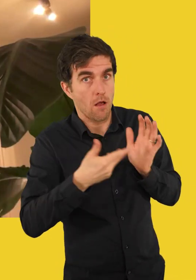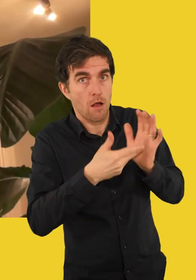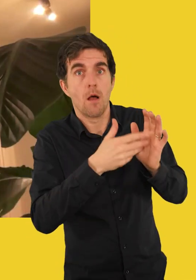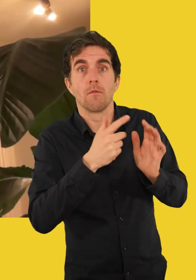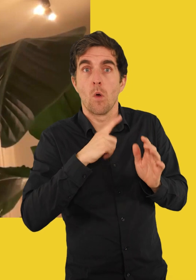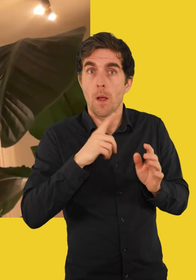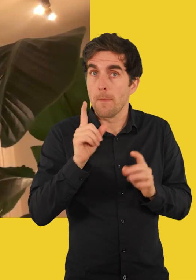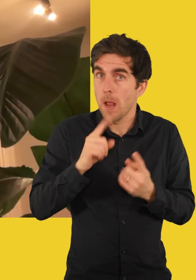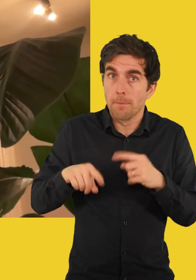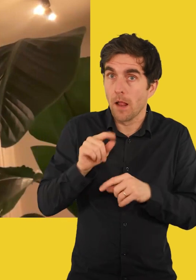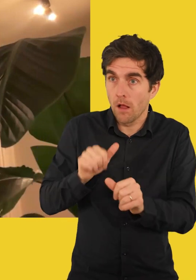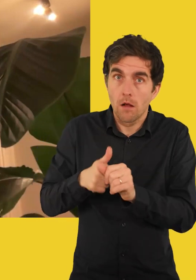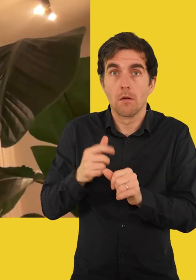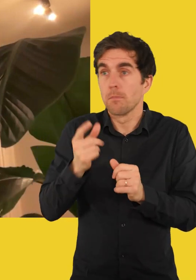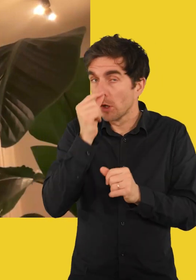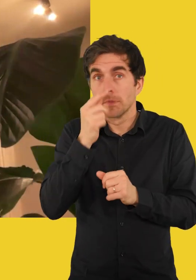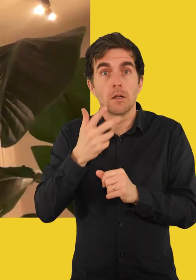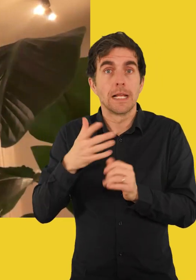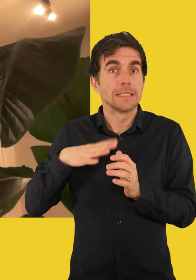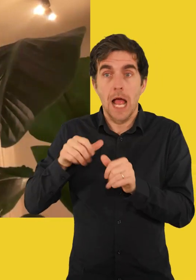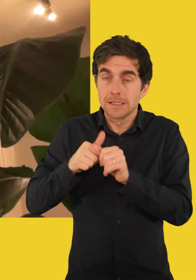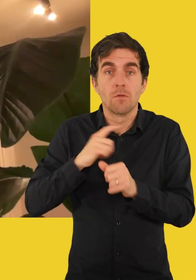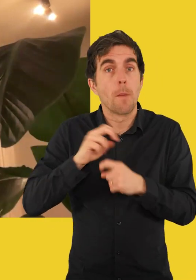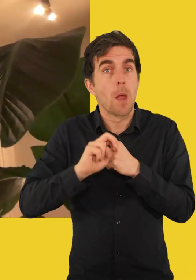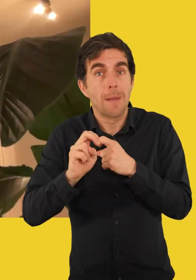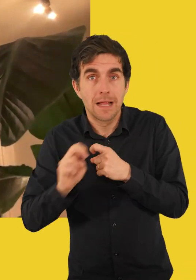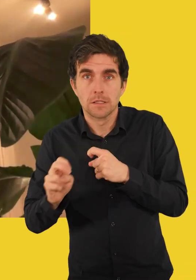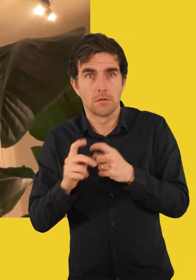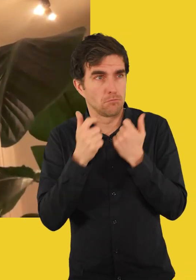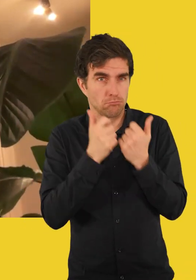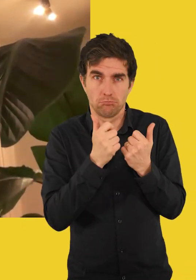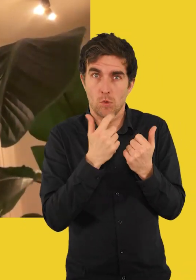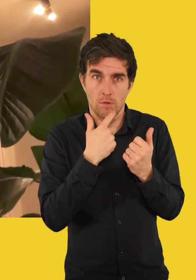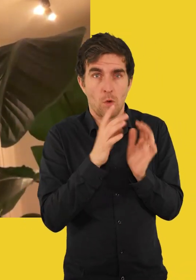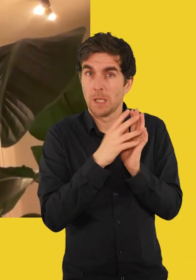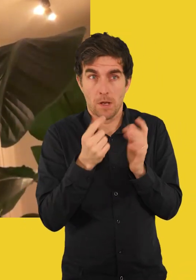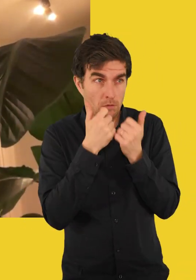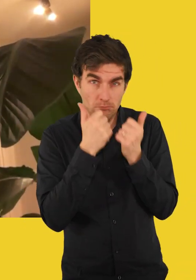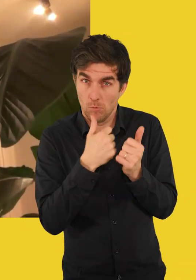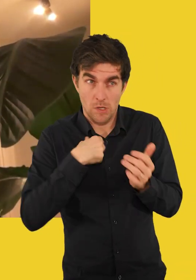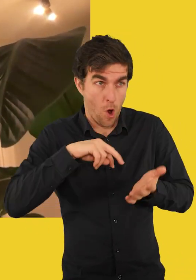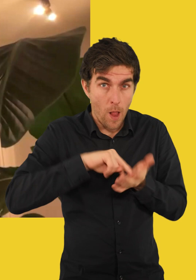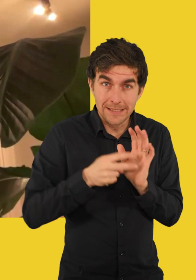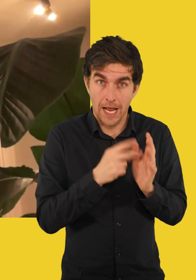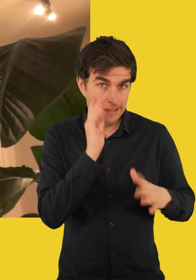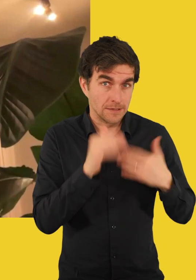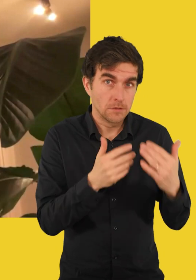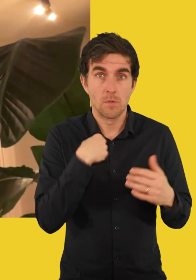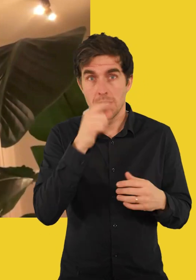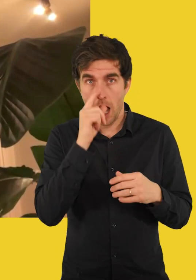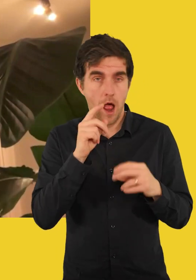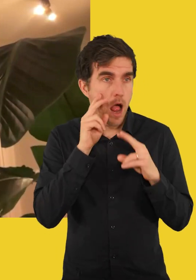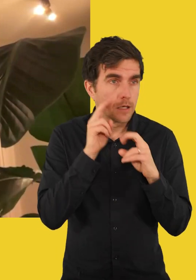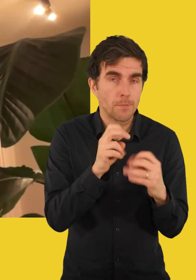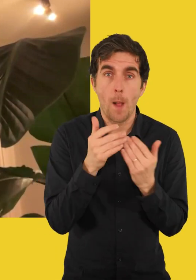anything like that for people who need assistance for mobility, for example. So it's very important that we organize, and